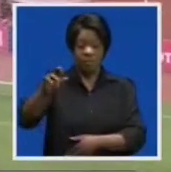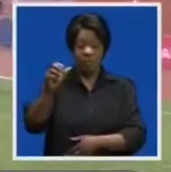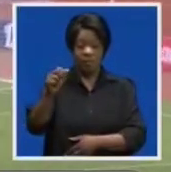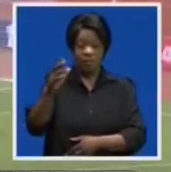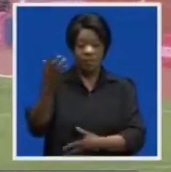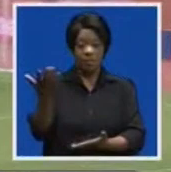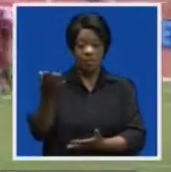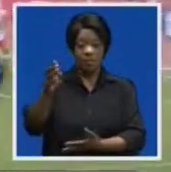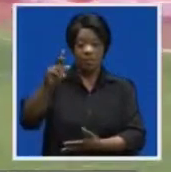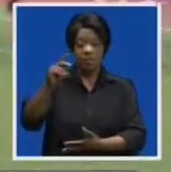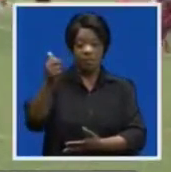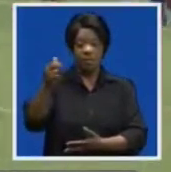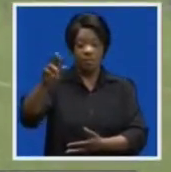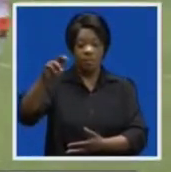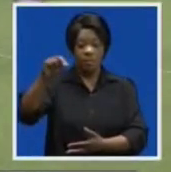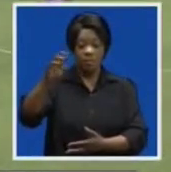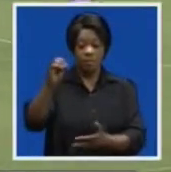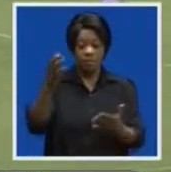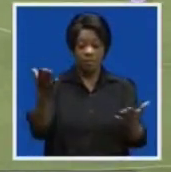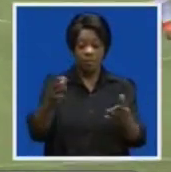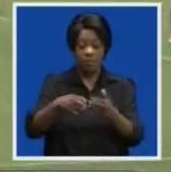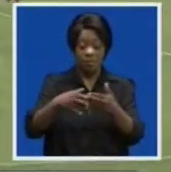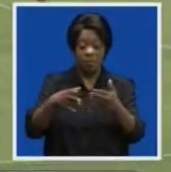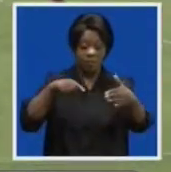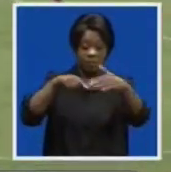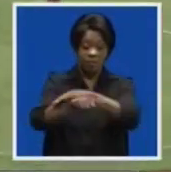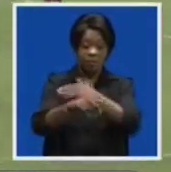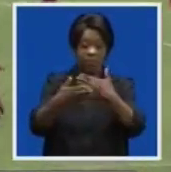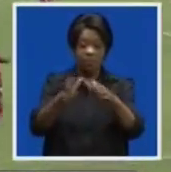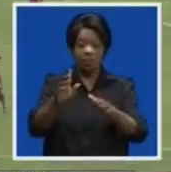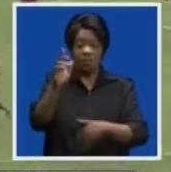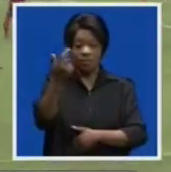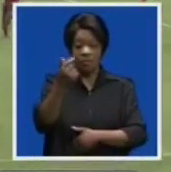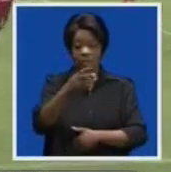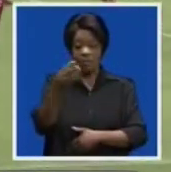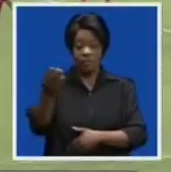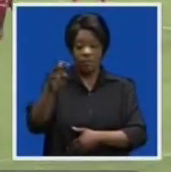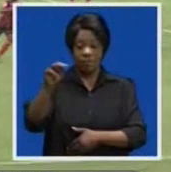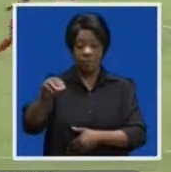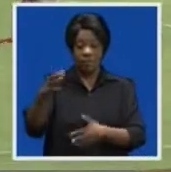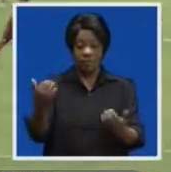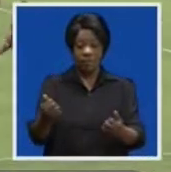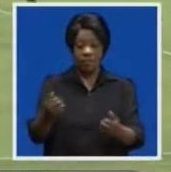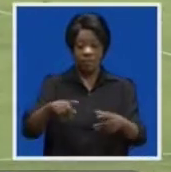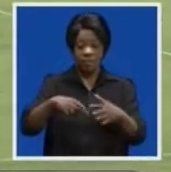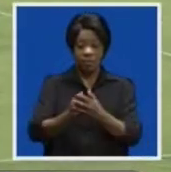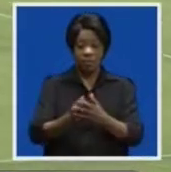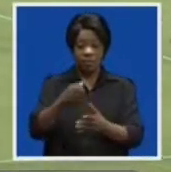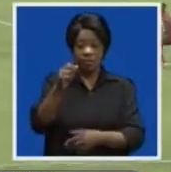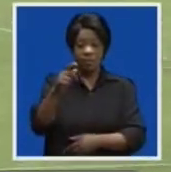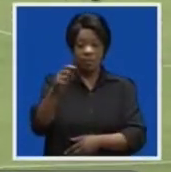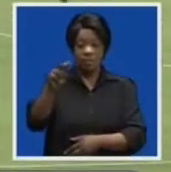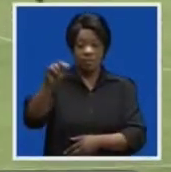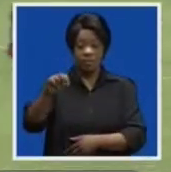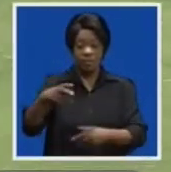Berkane striker Aladdin Ajare opened the scoring in the first few minutes of the match to stun Zanako on home